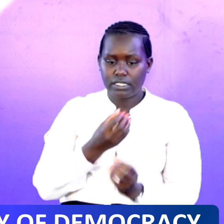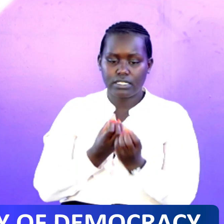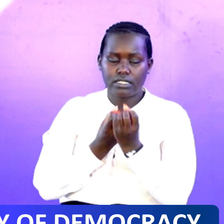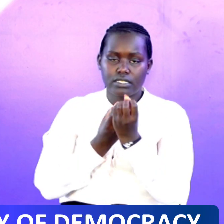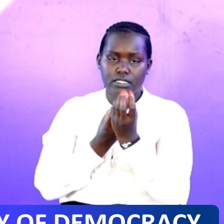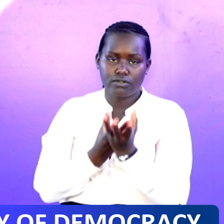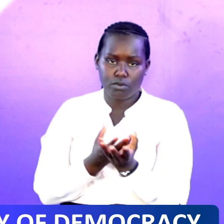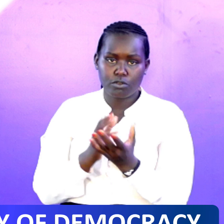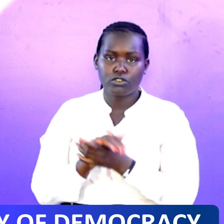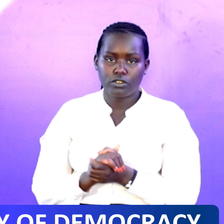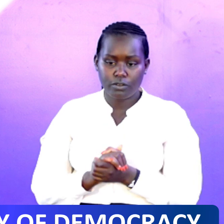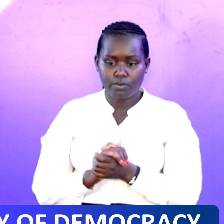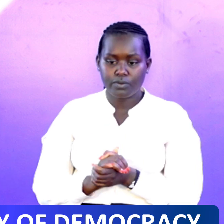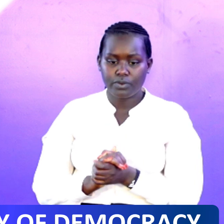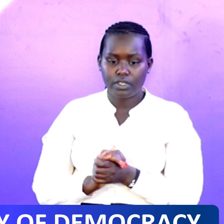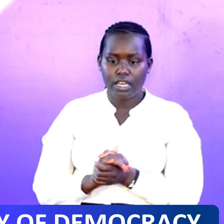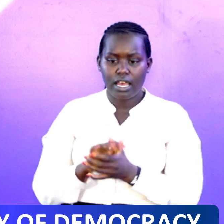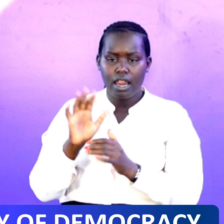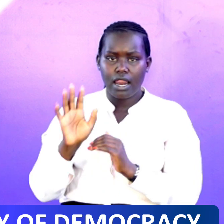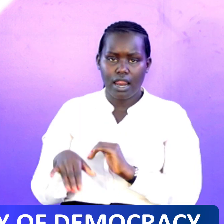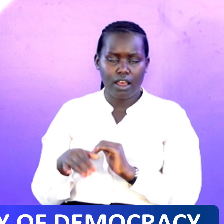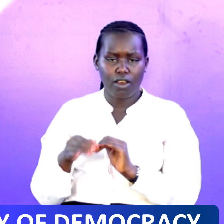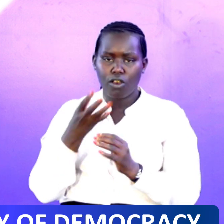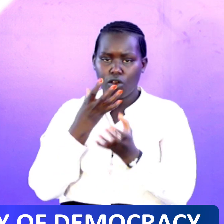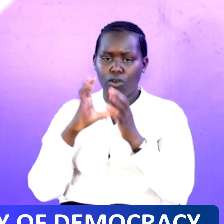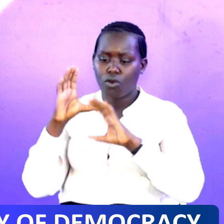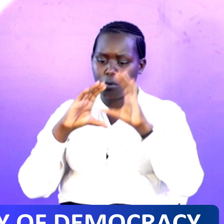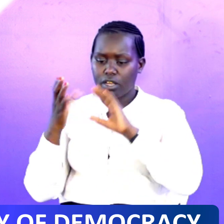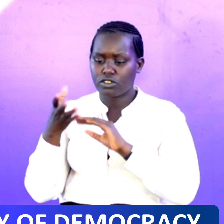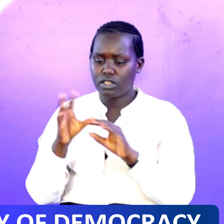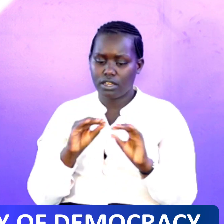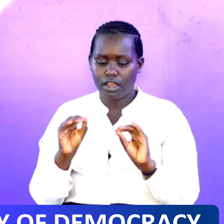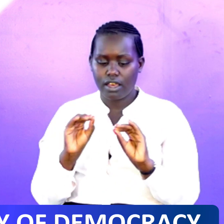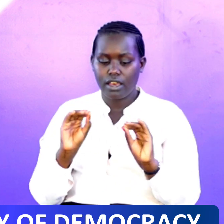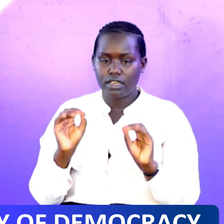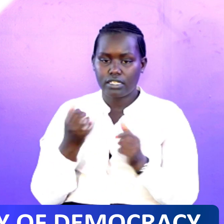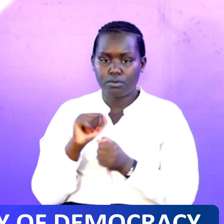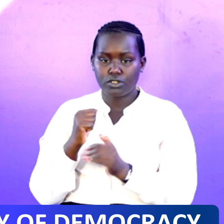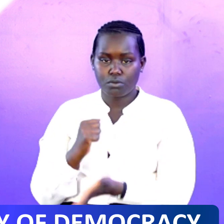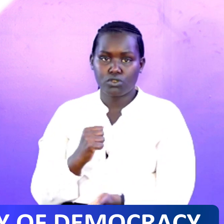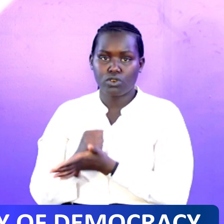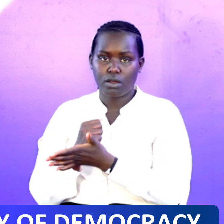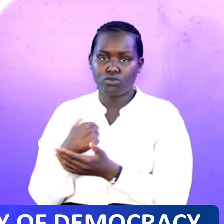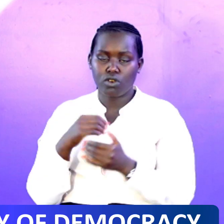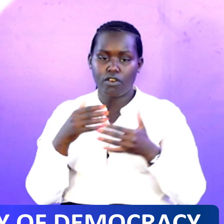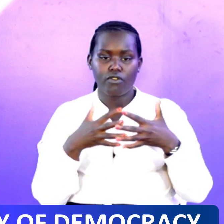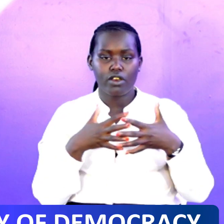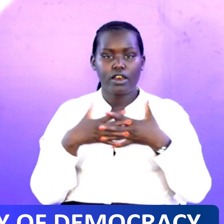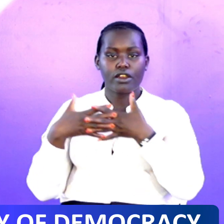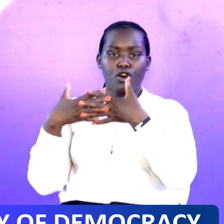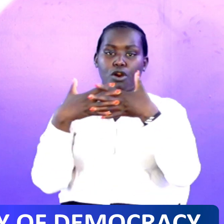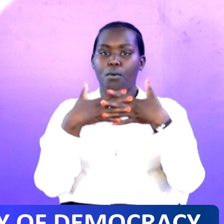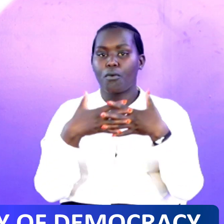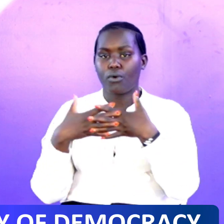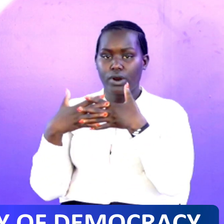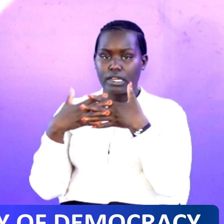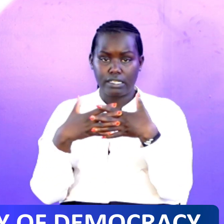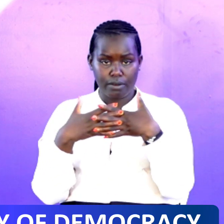it? Yeah. Lack of communication cannot help us have democracy because we cannot hold our leaders